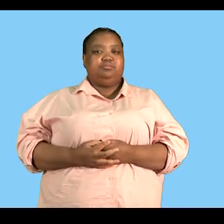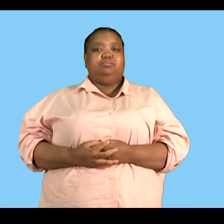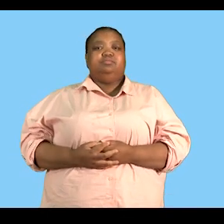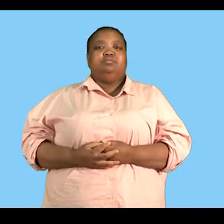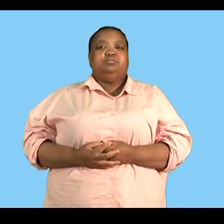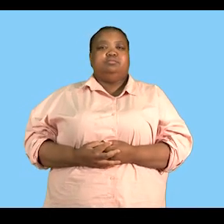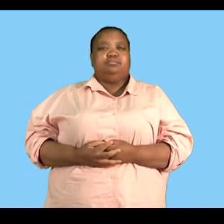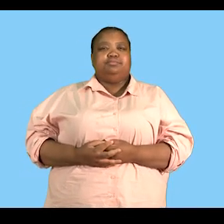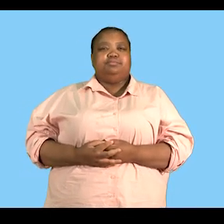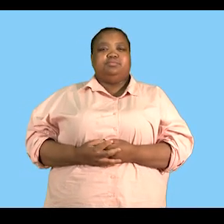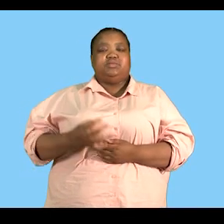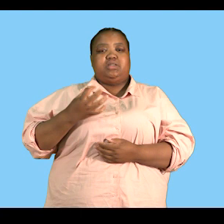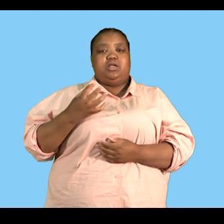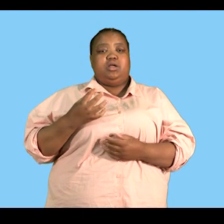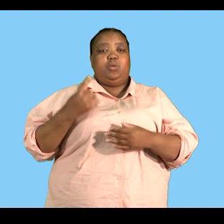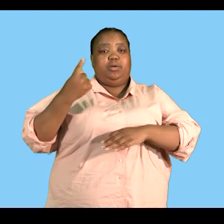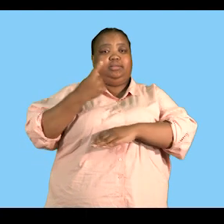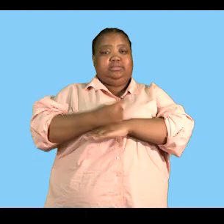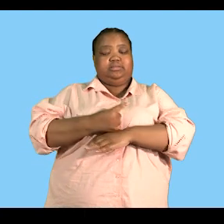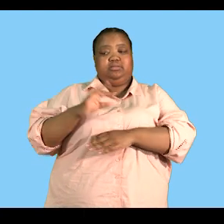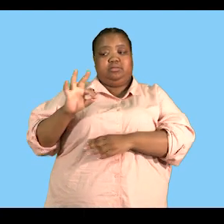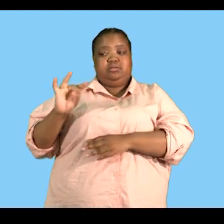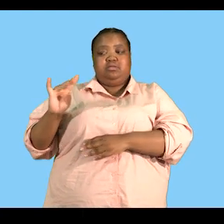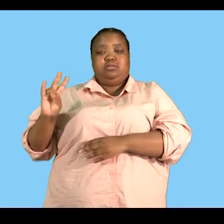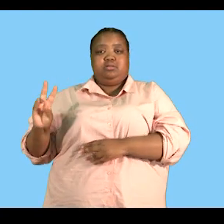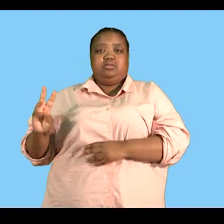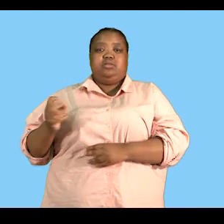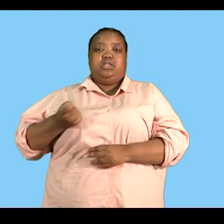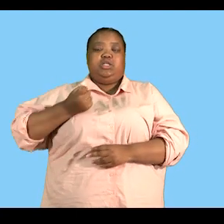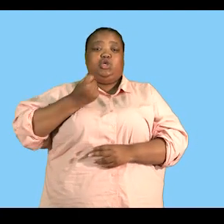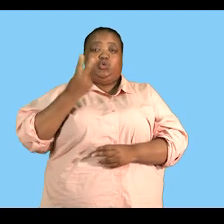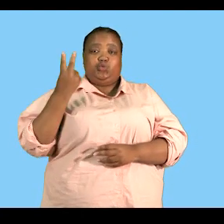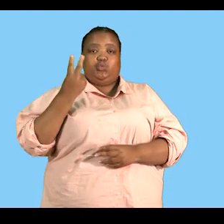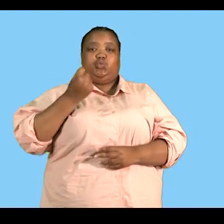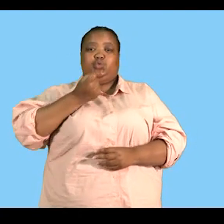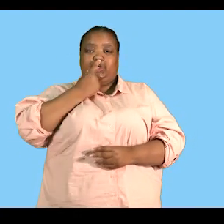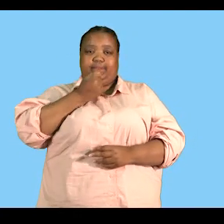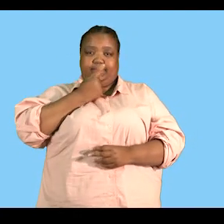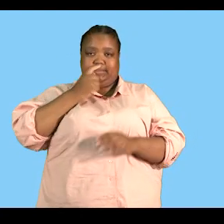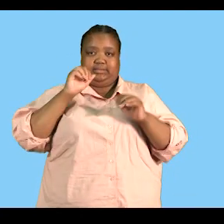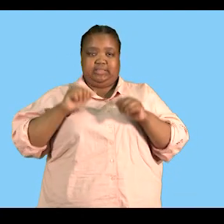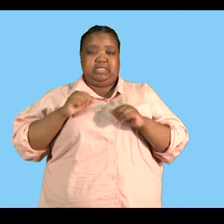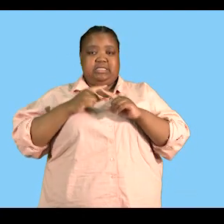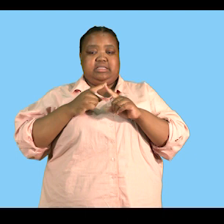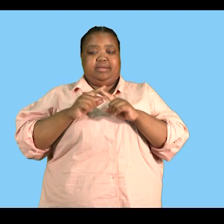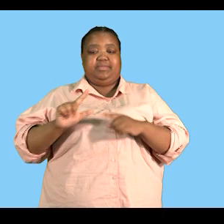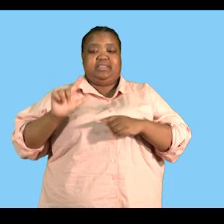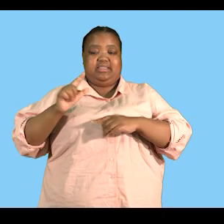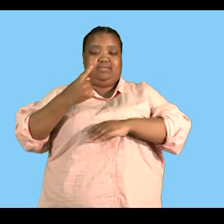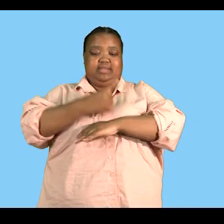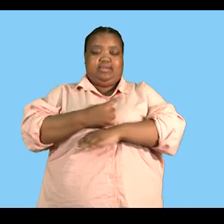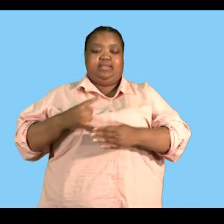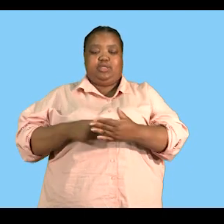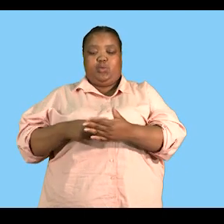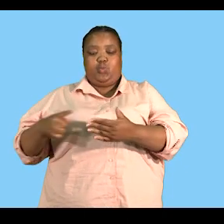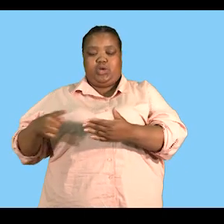And that is going to be 2 tablets a day times 7 days a week. So it's